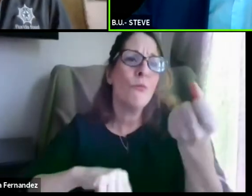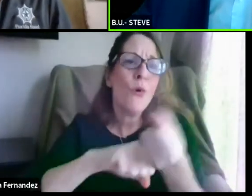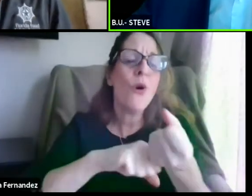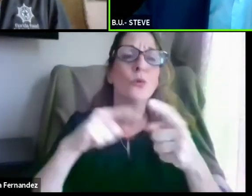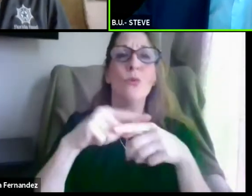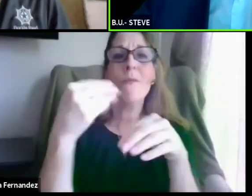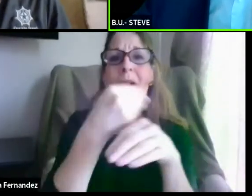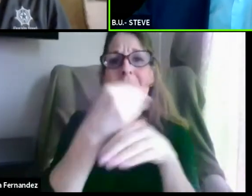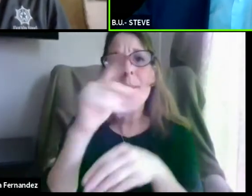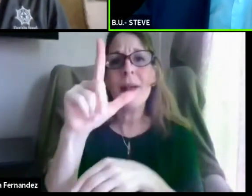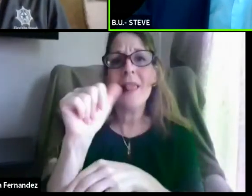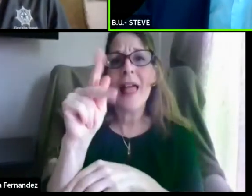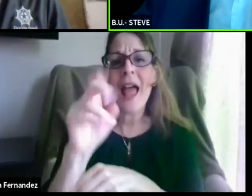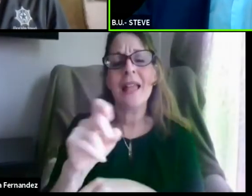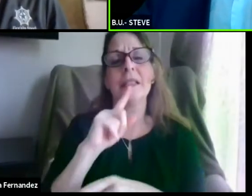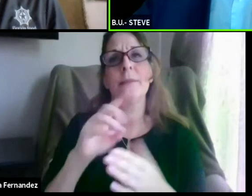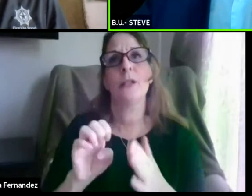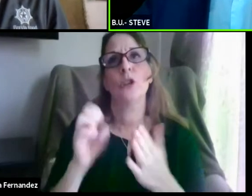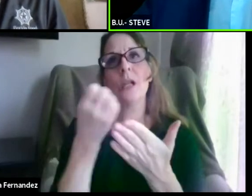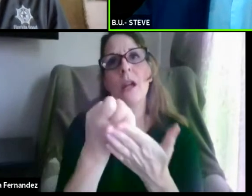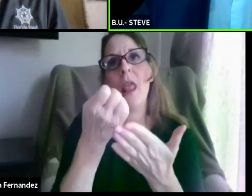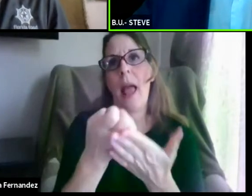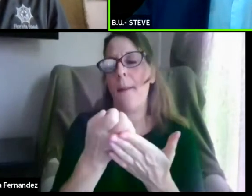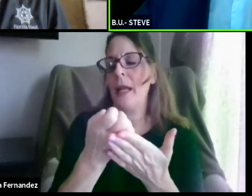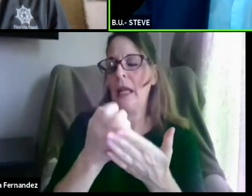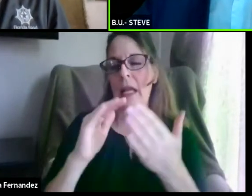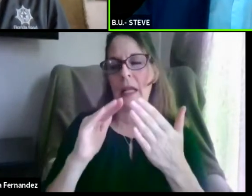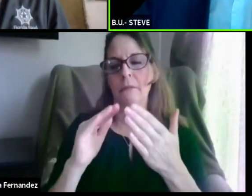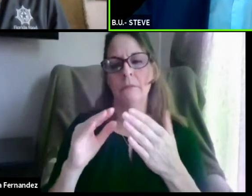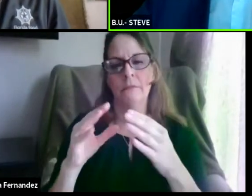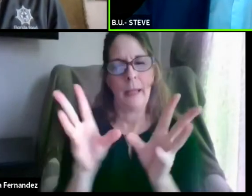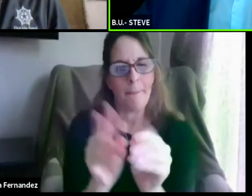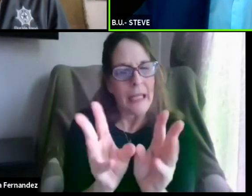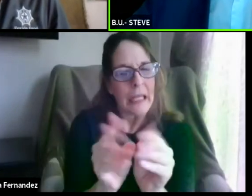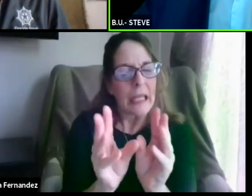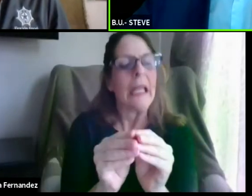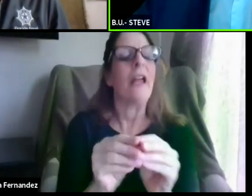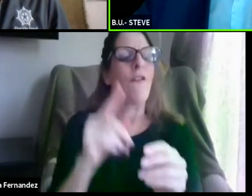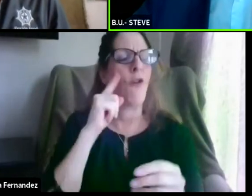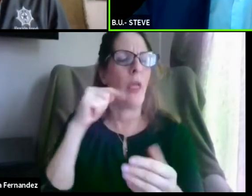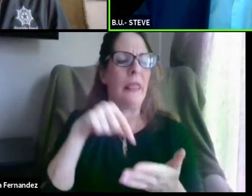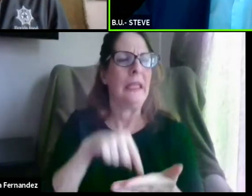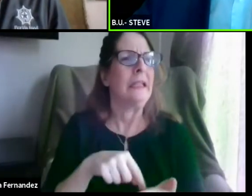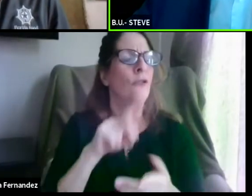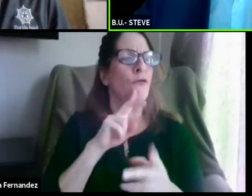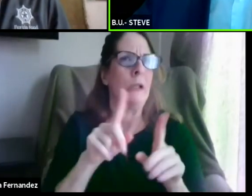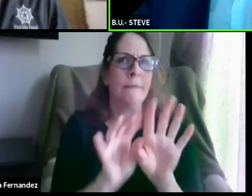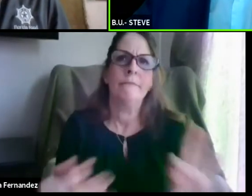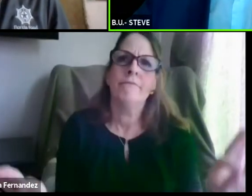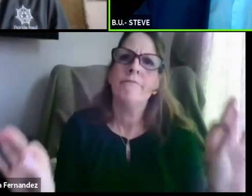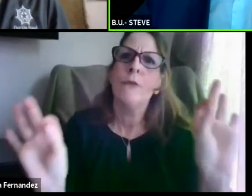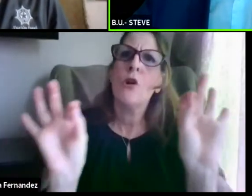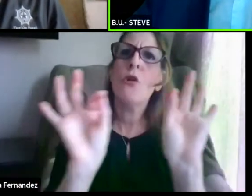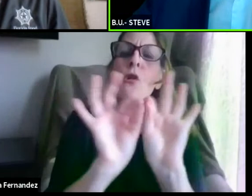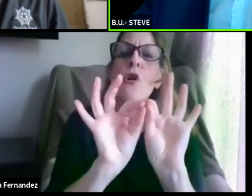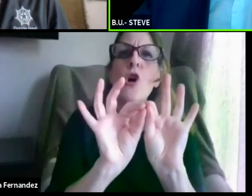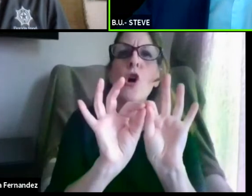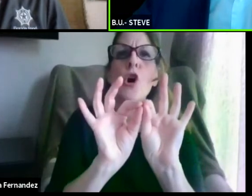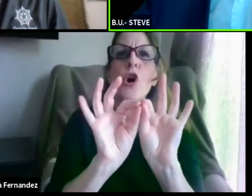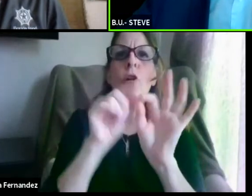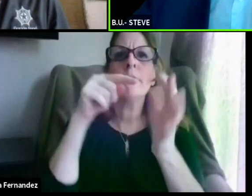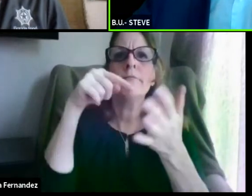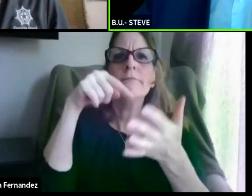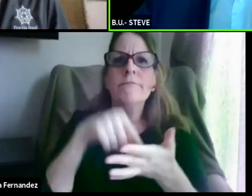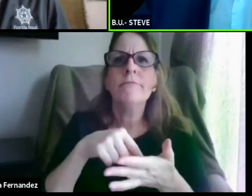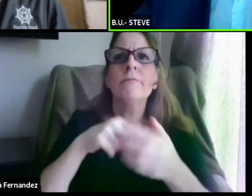and especially the Economic Development Committee for these very pertinent webinars. So this